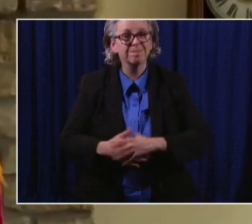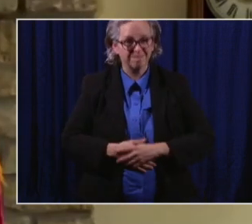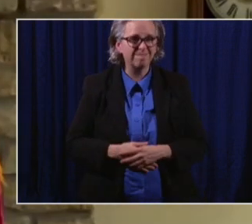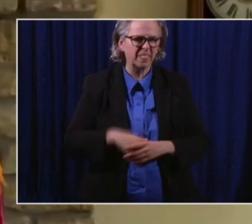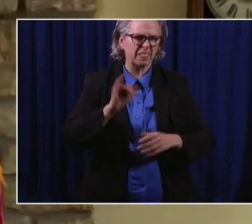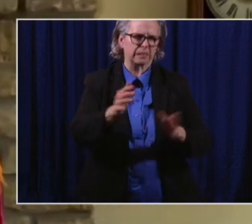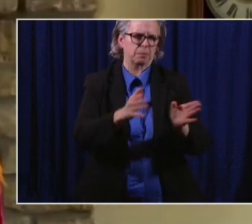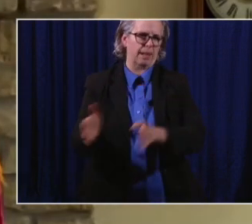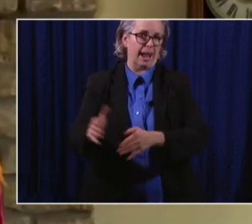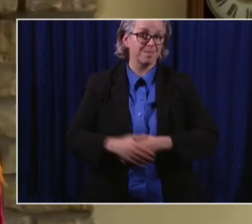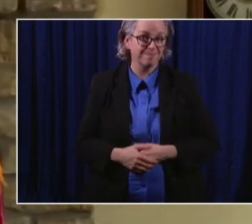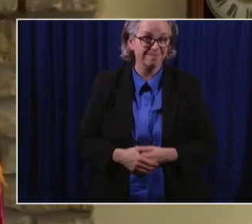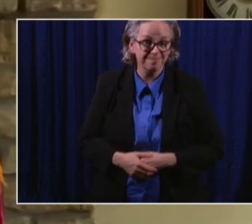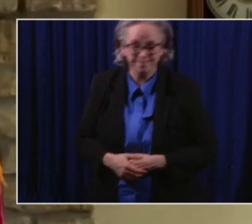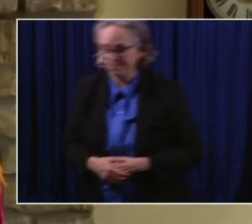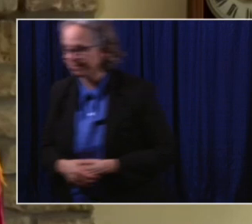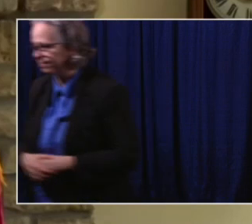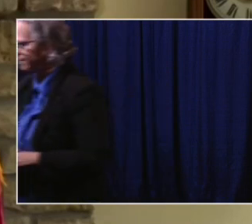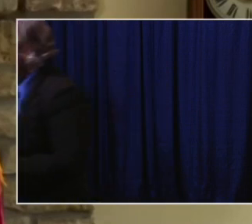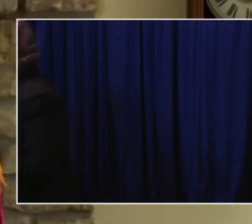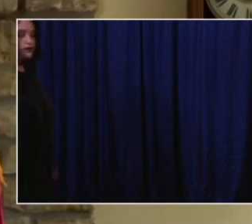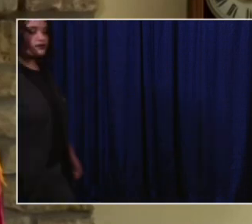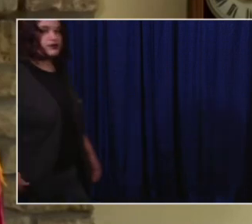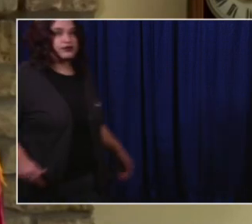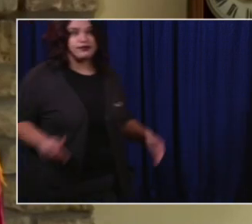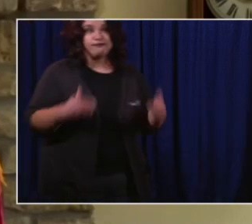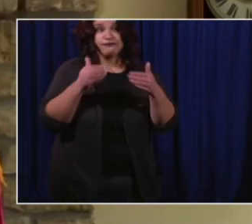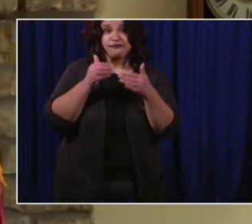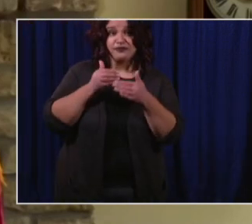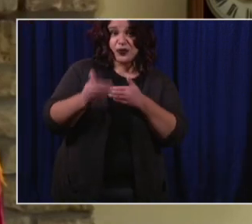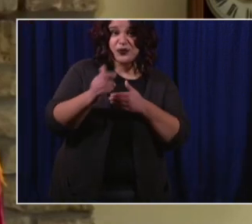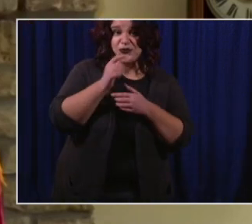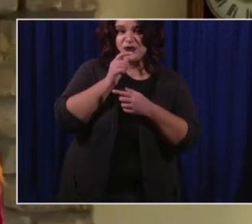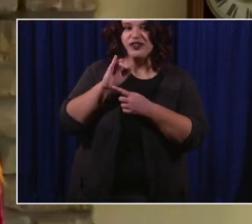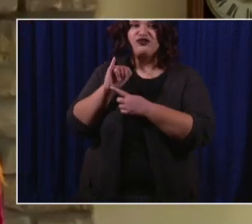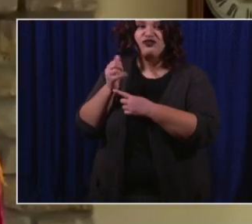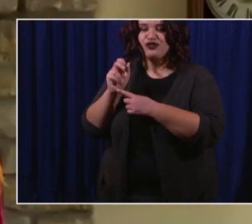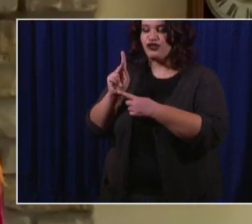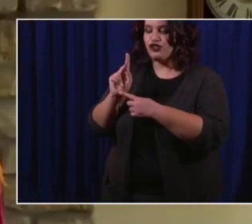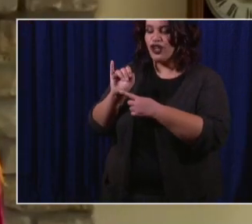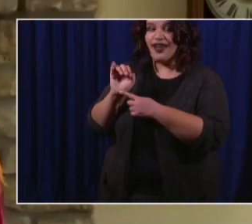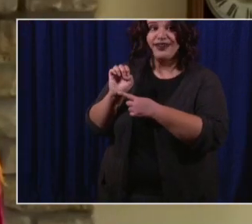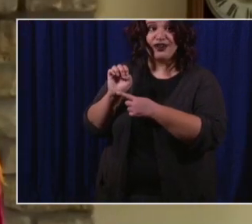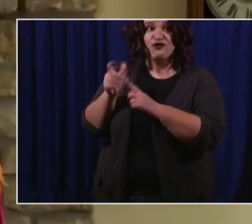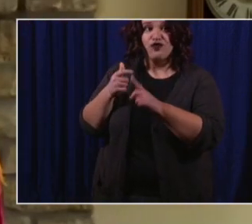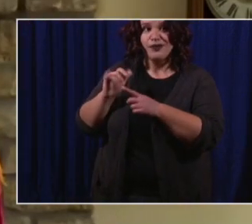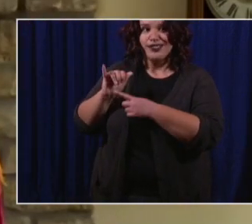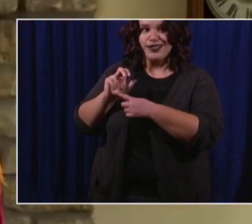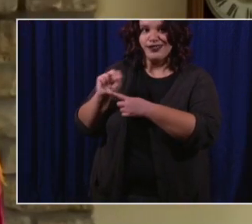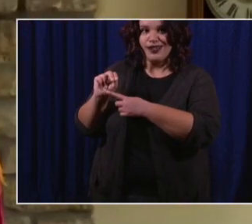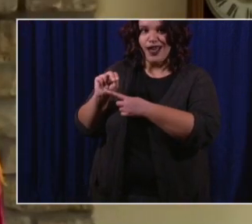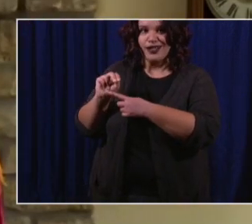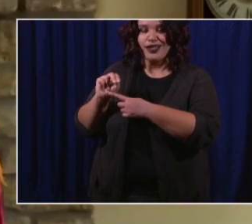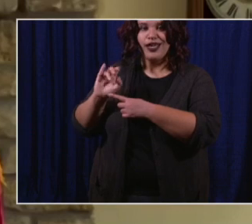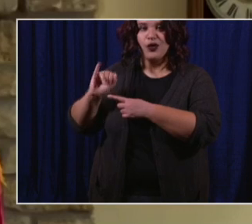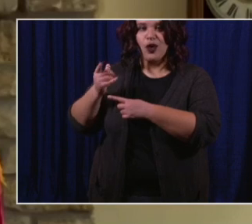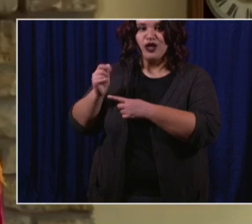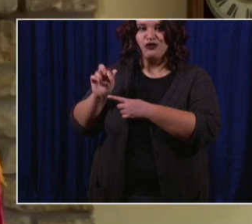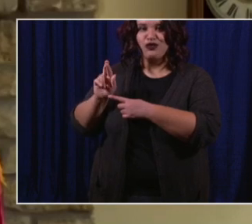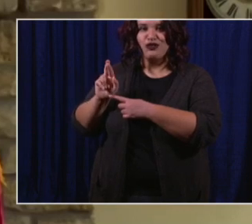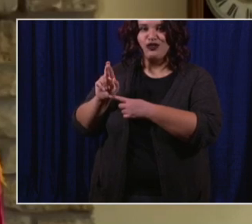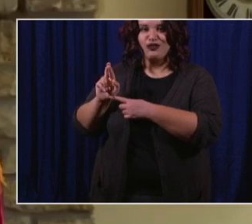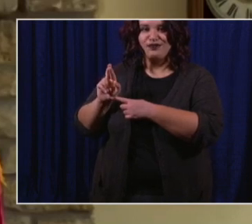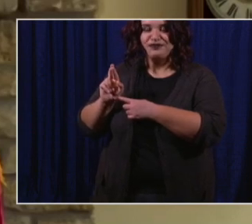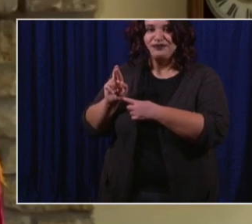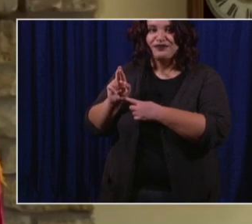Next question is from Jackie Borchert at the Cincinnati Enquirer. Hey, Jackie. Hey, how are you? You